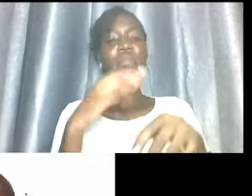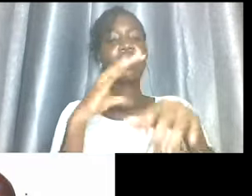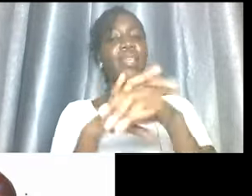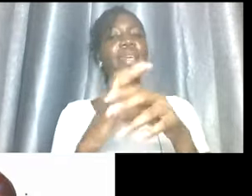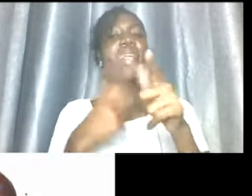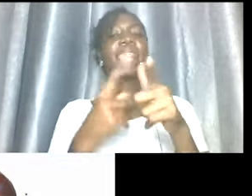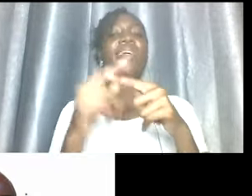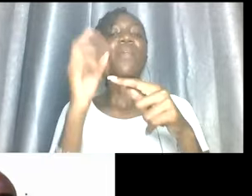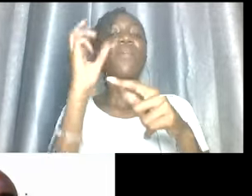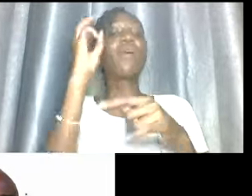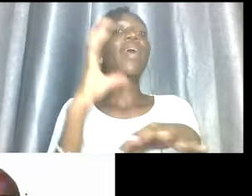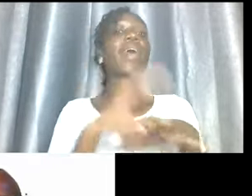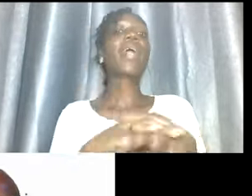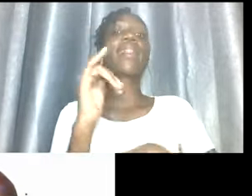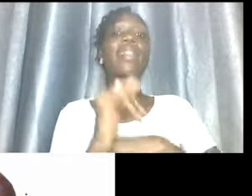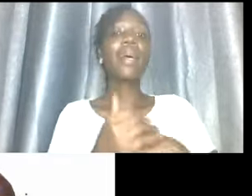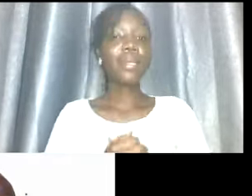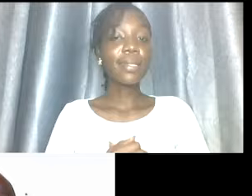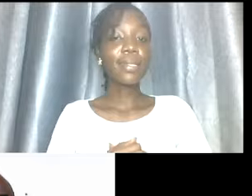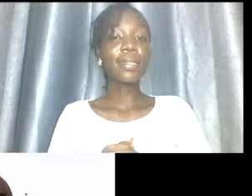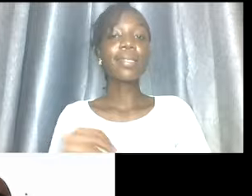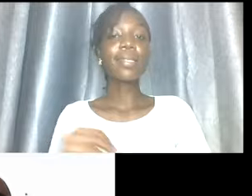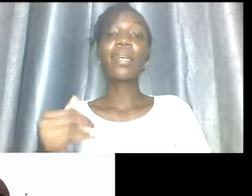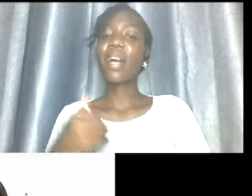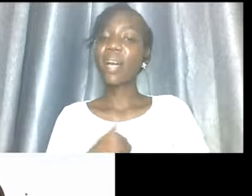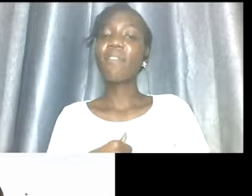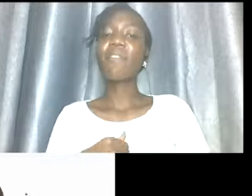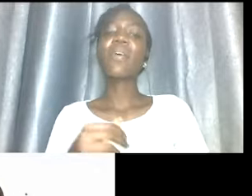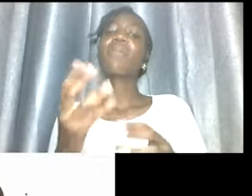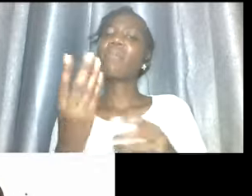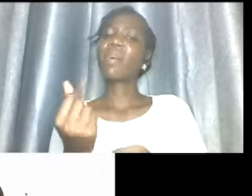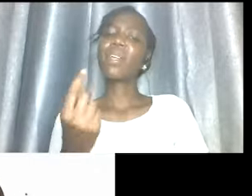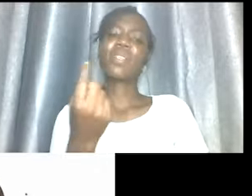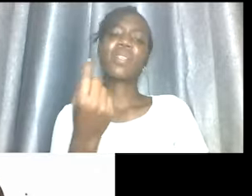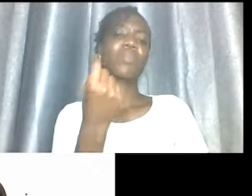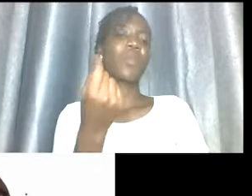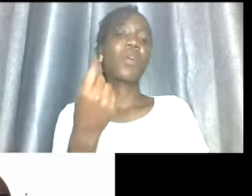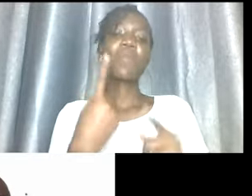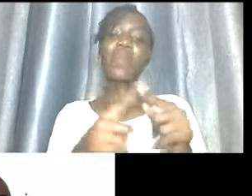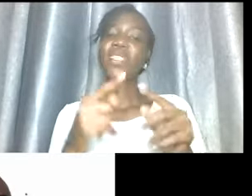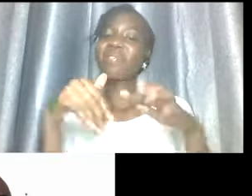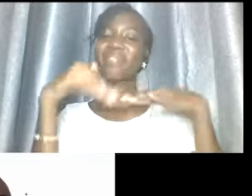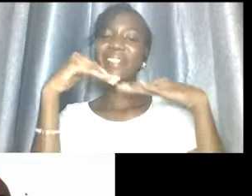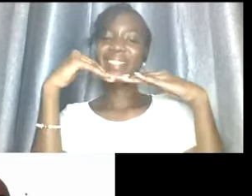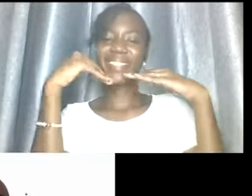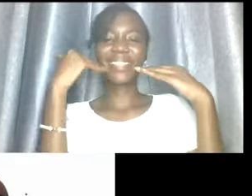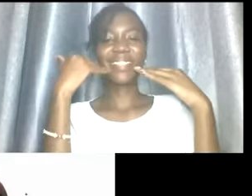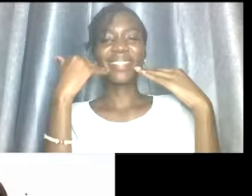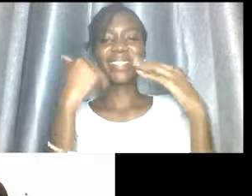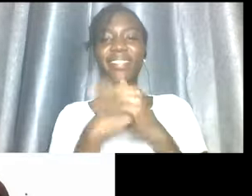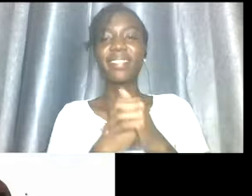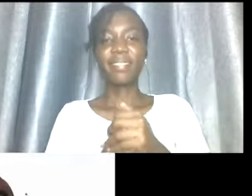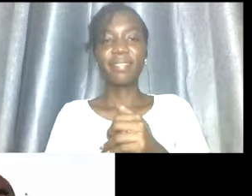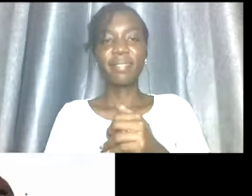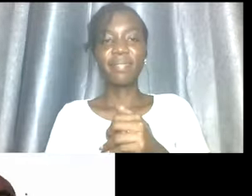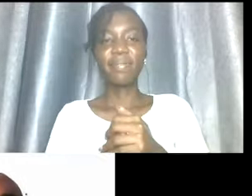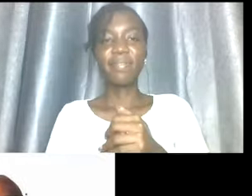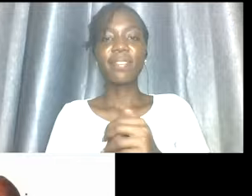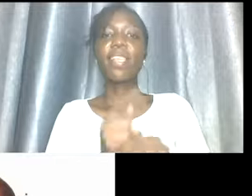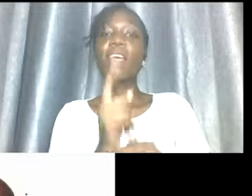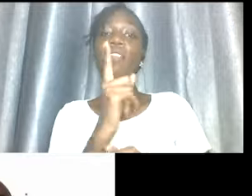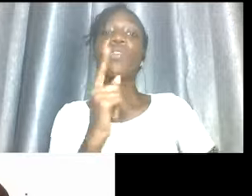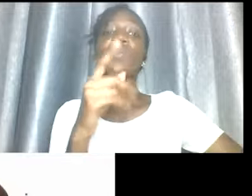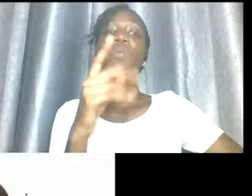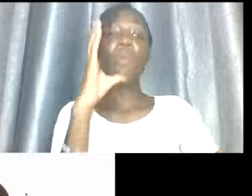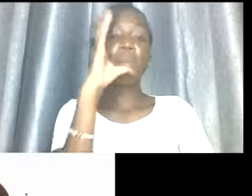plywood at a reasonable price and with a beautiful smile on top of that. So do not miss